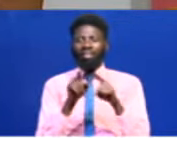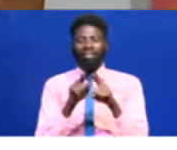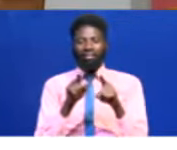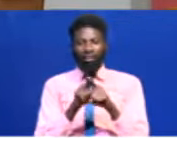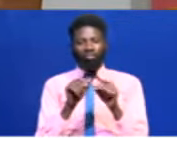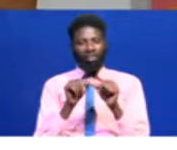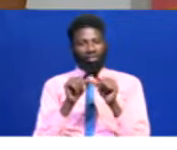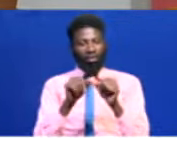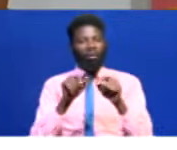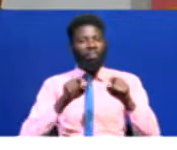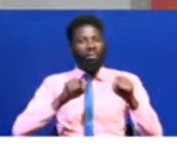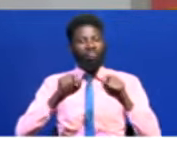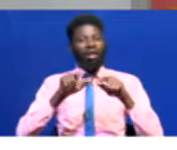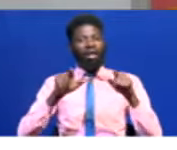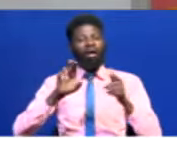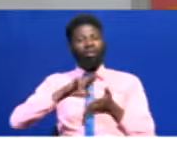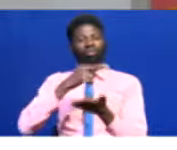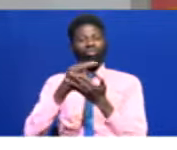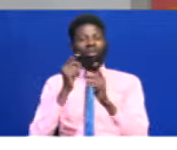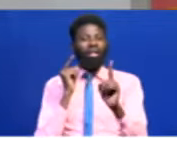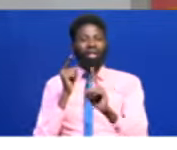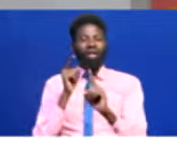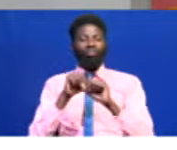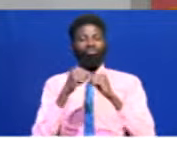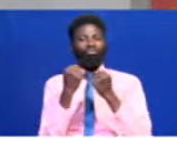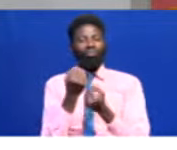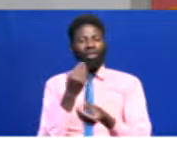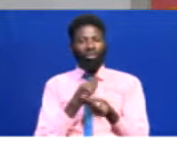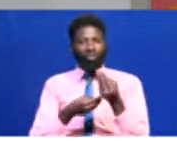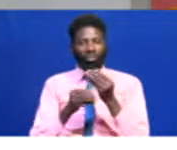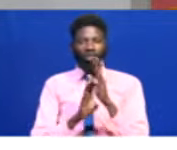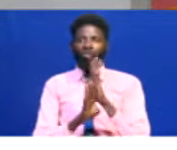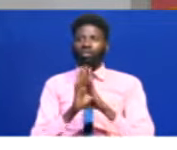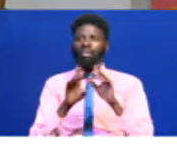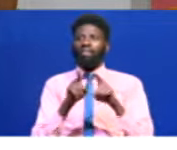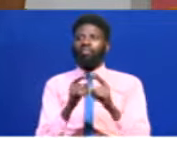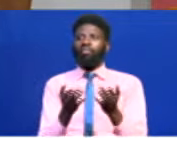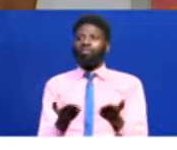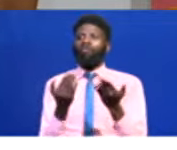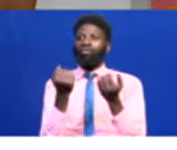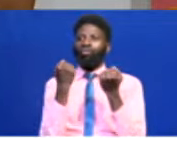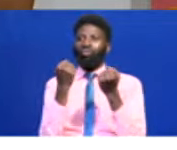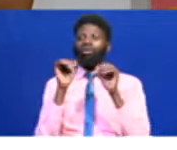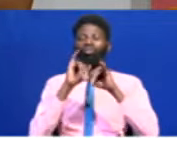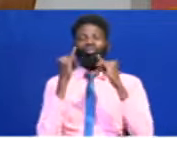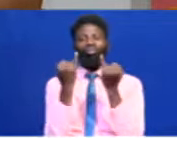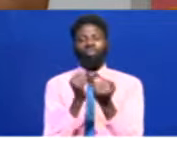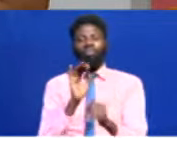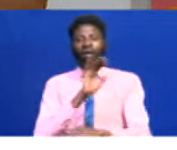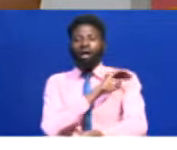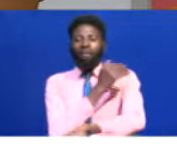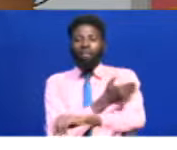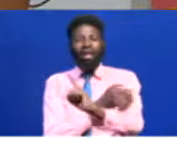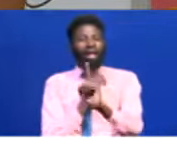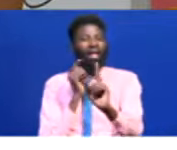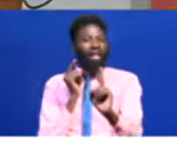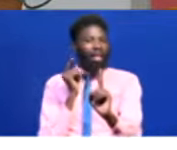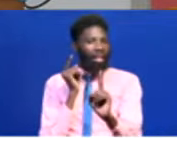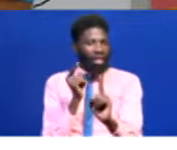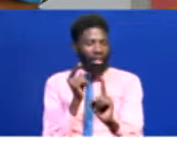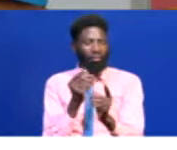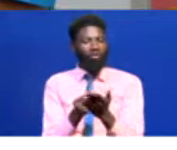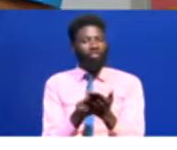land resources for socioeconomic development, as well as strengthen institutional capacity for efficient and effective